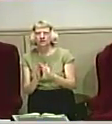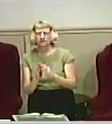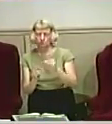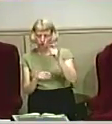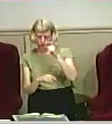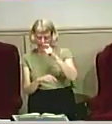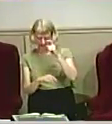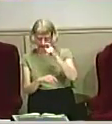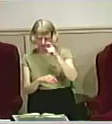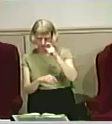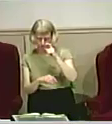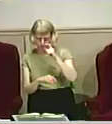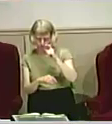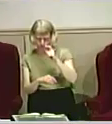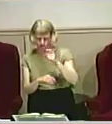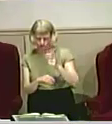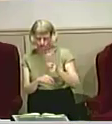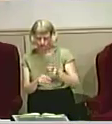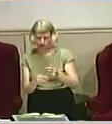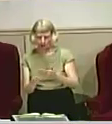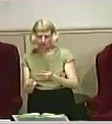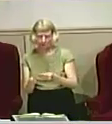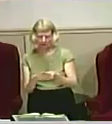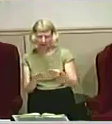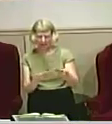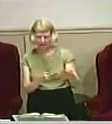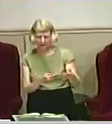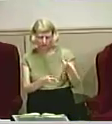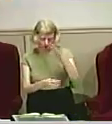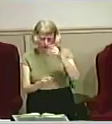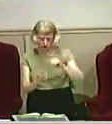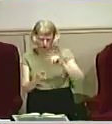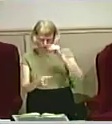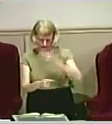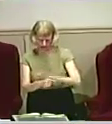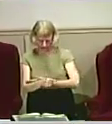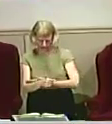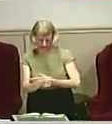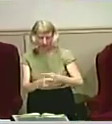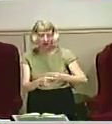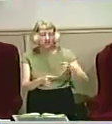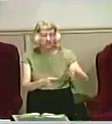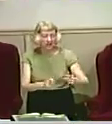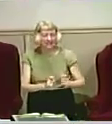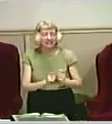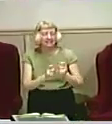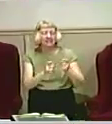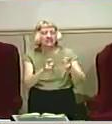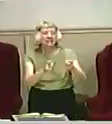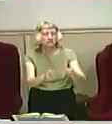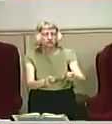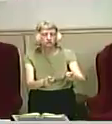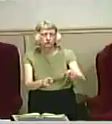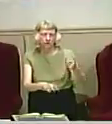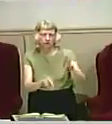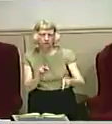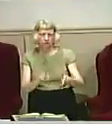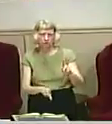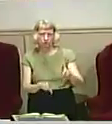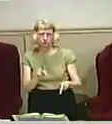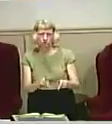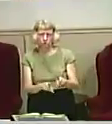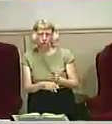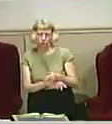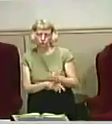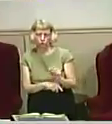wisdom. A little bit of passing on down from a father to a son who then spreads it to other people, 20-some